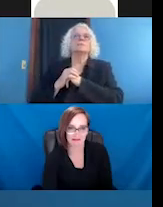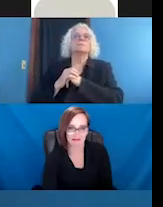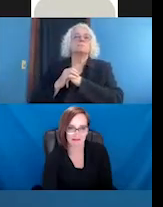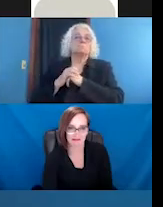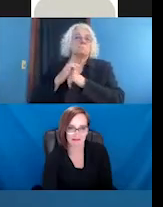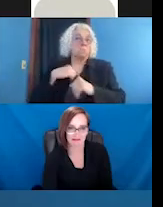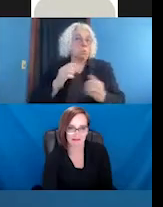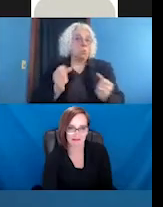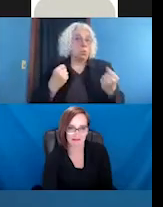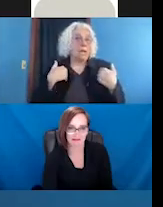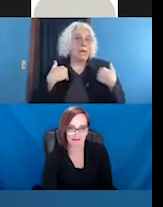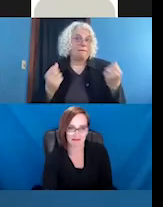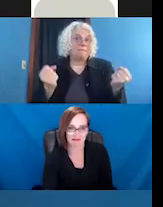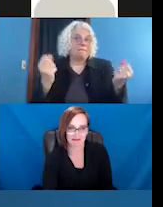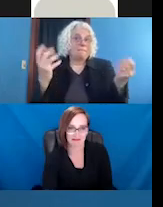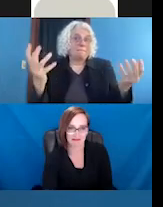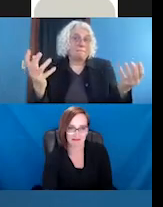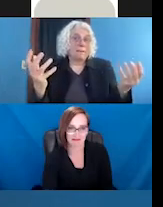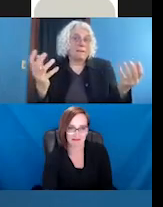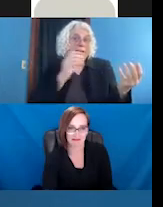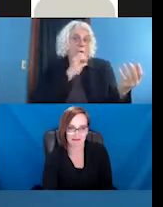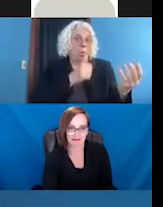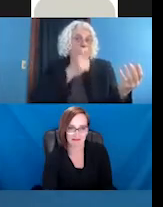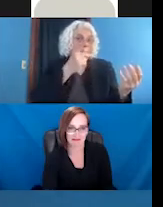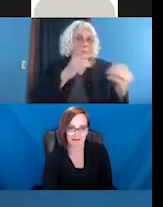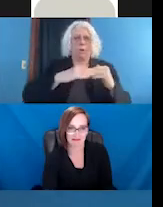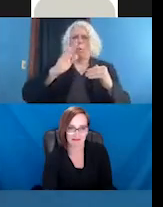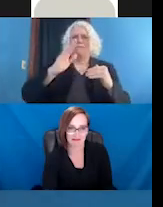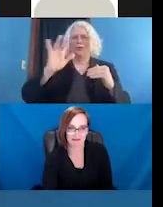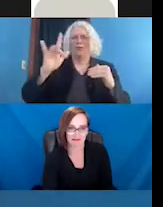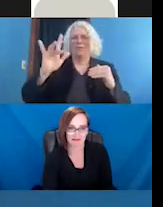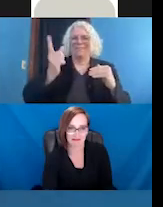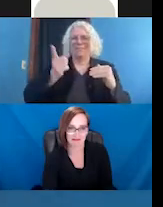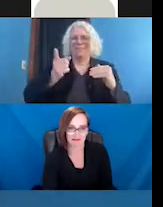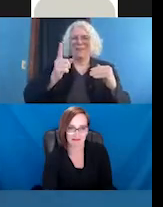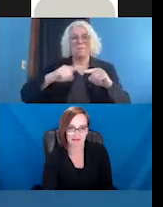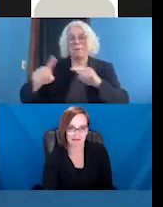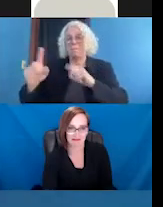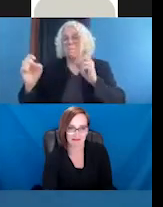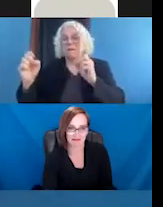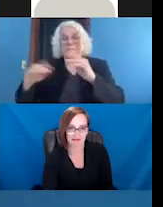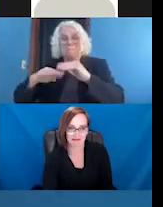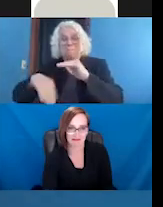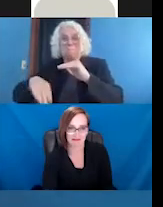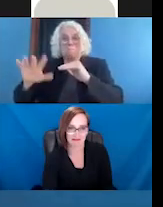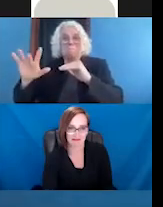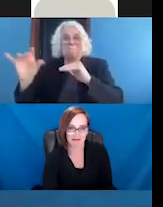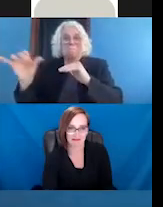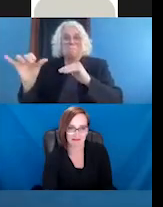of, people older than 25 in these jobs as well,